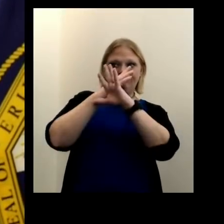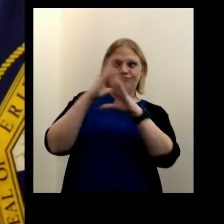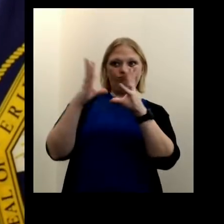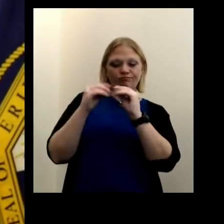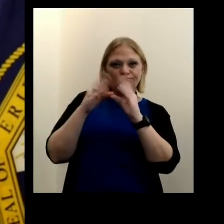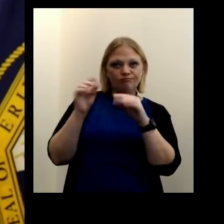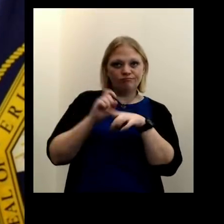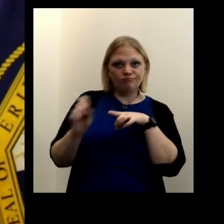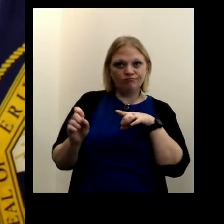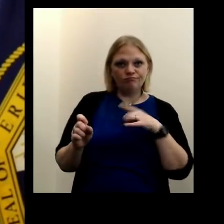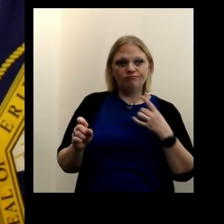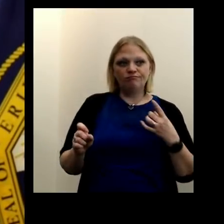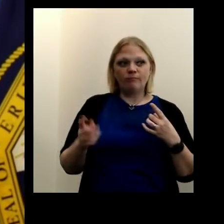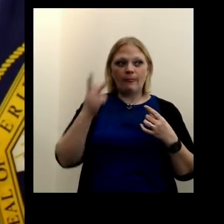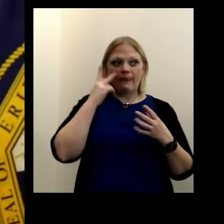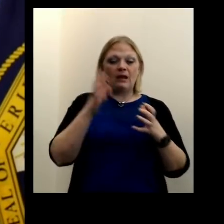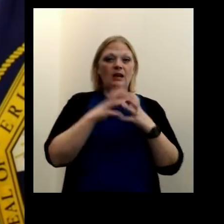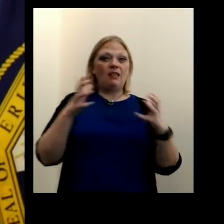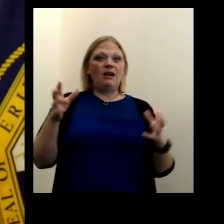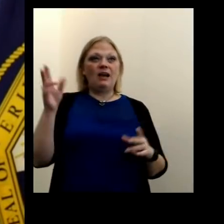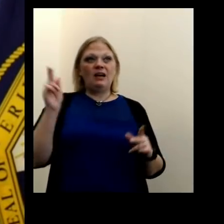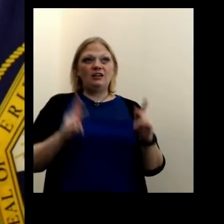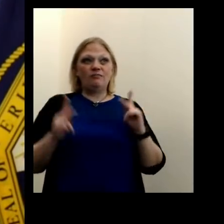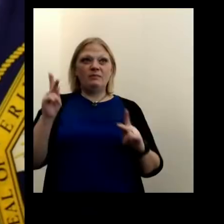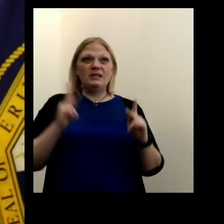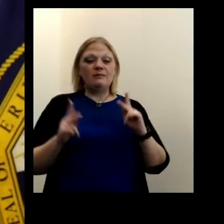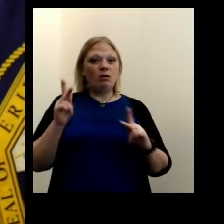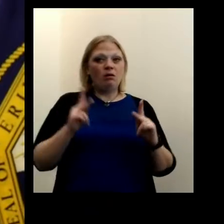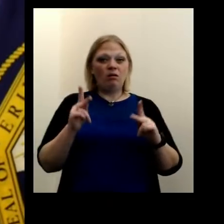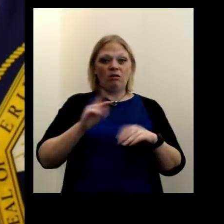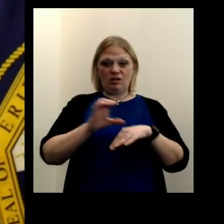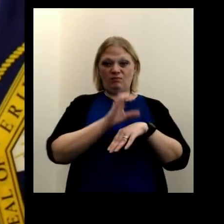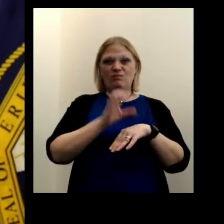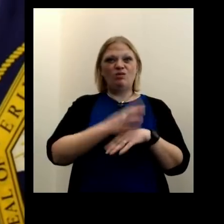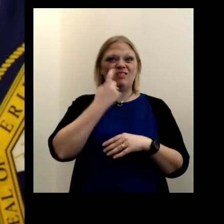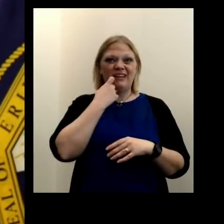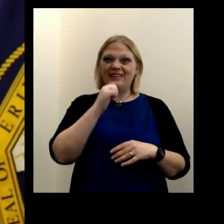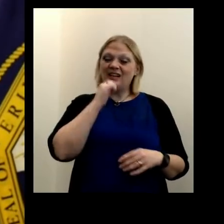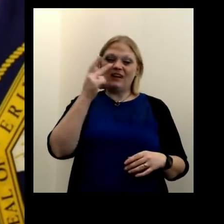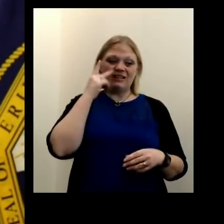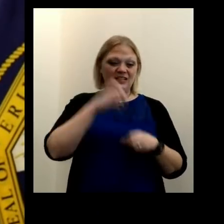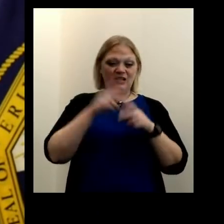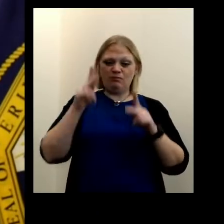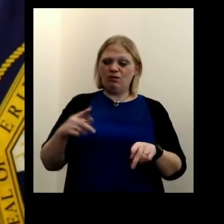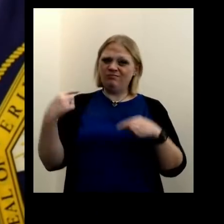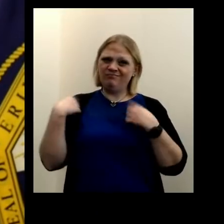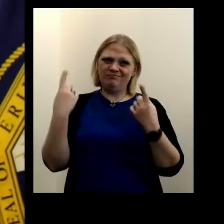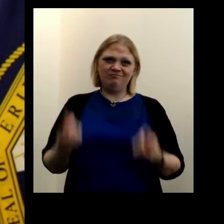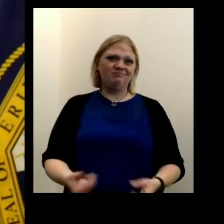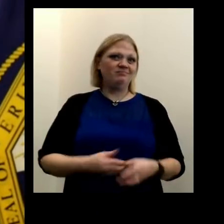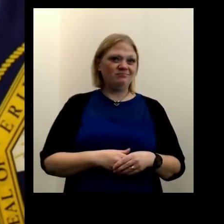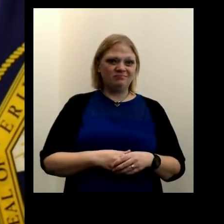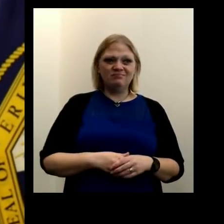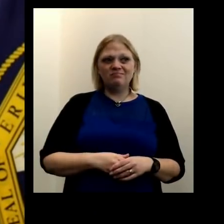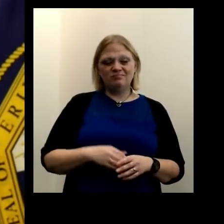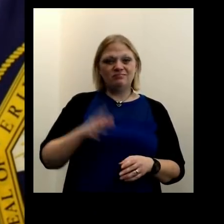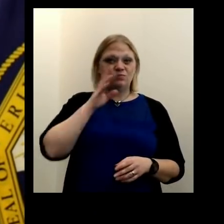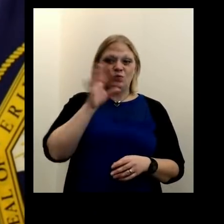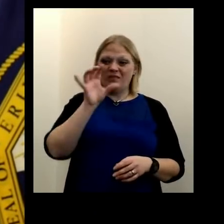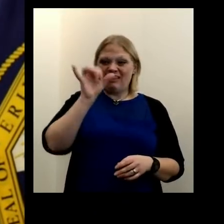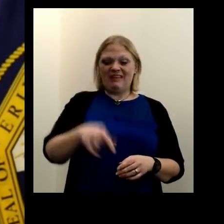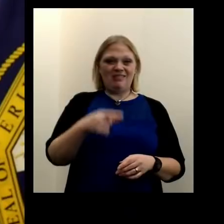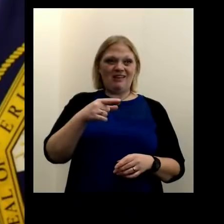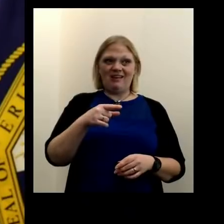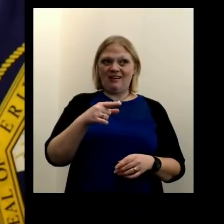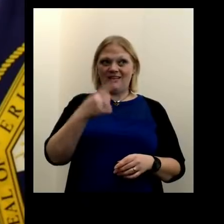calls. Seen a lot of people on a computer lately that I haven't seen in person in quite some time, and it's going to be like that for the